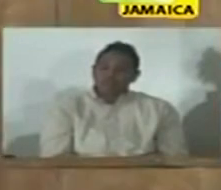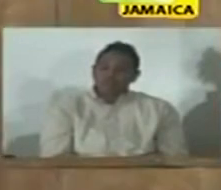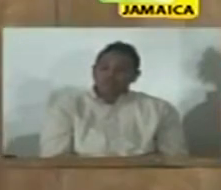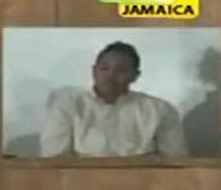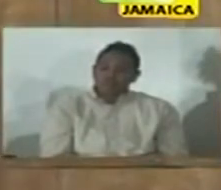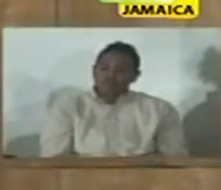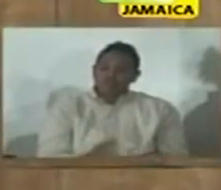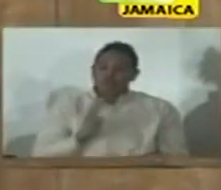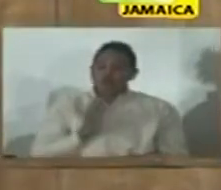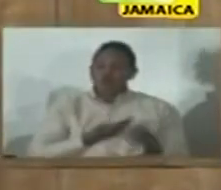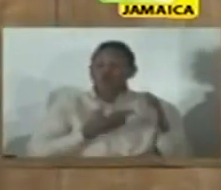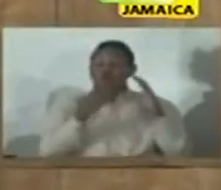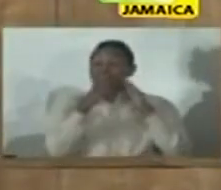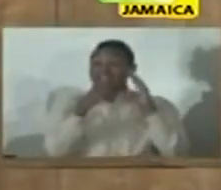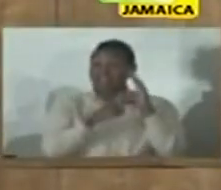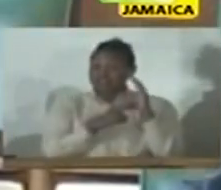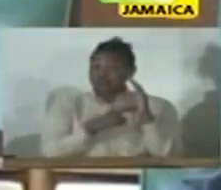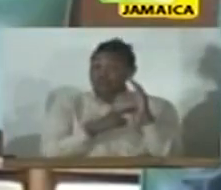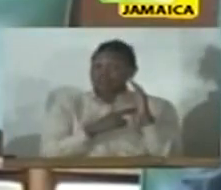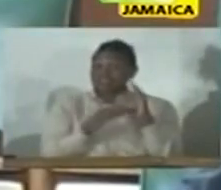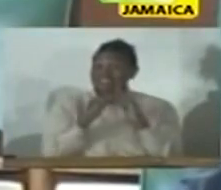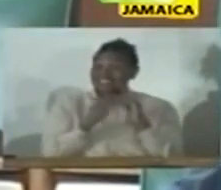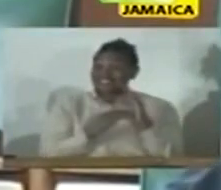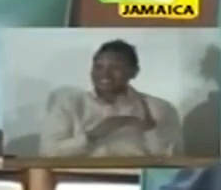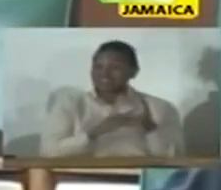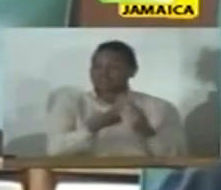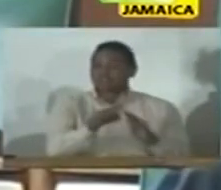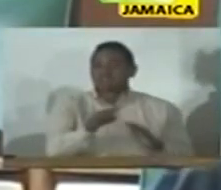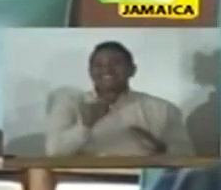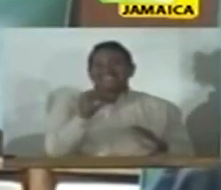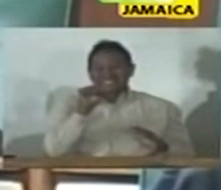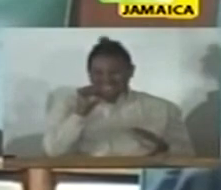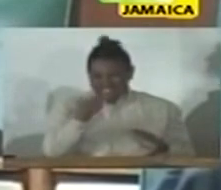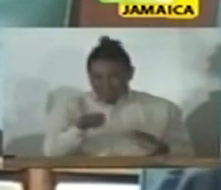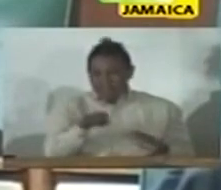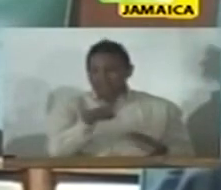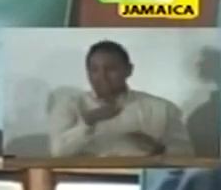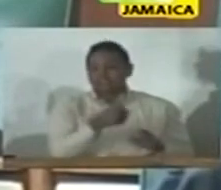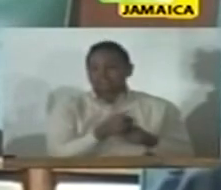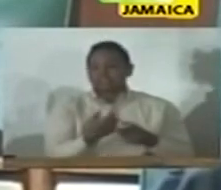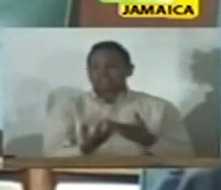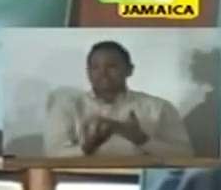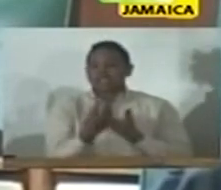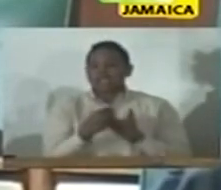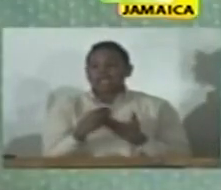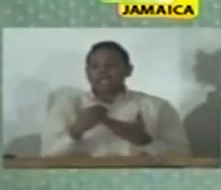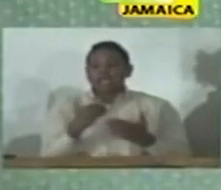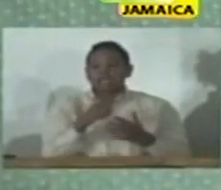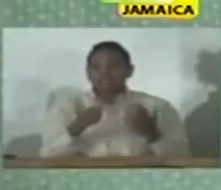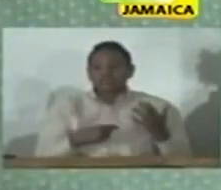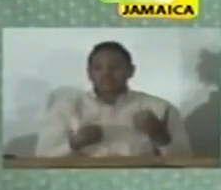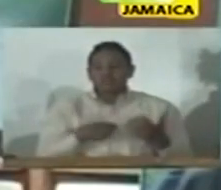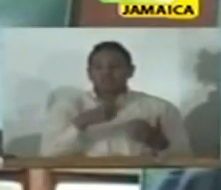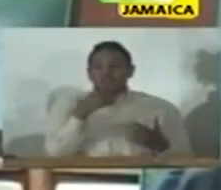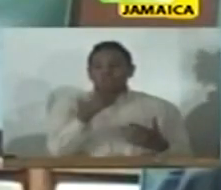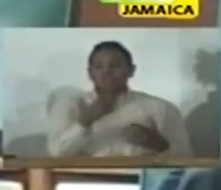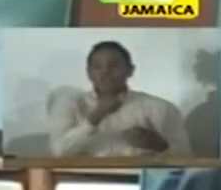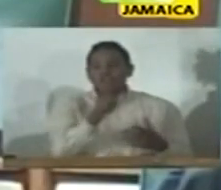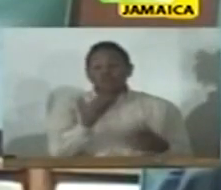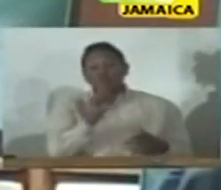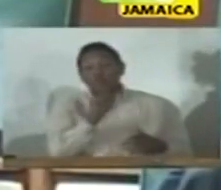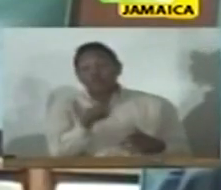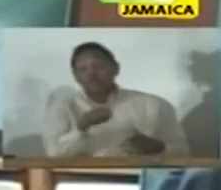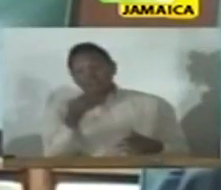Our standing orders demand that he does engage on this. And where a ruling has been made, Mr. President,